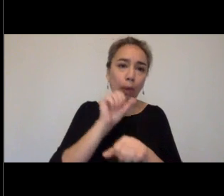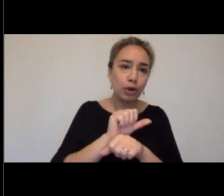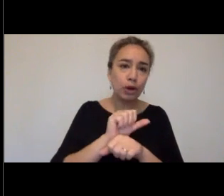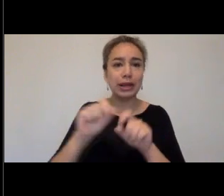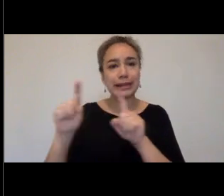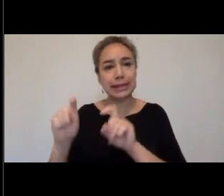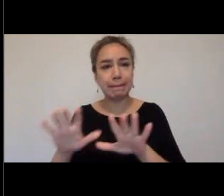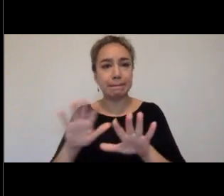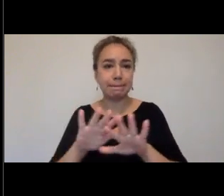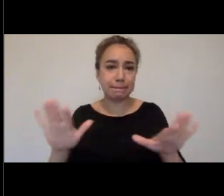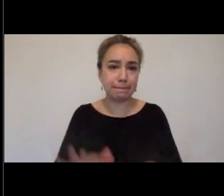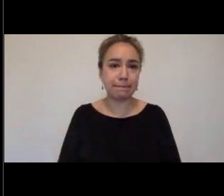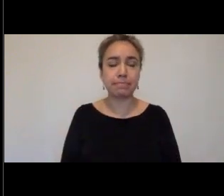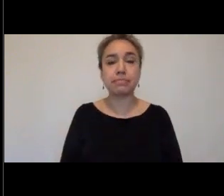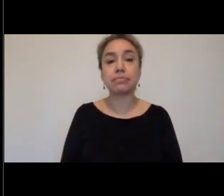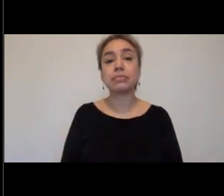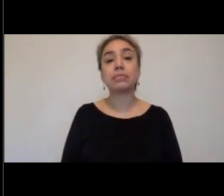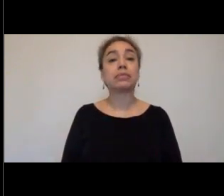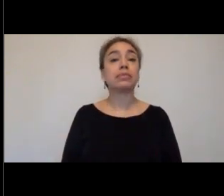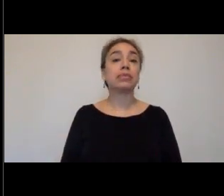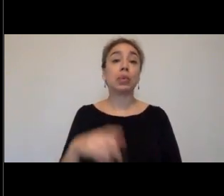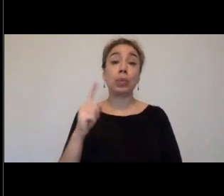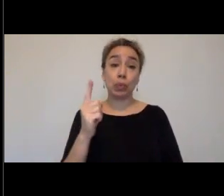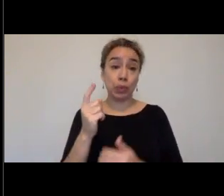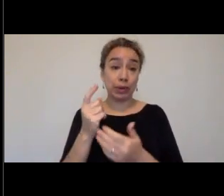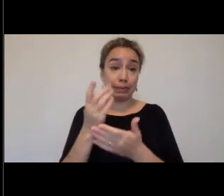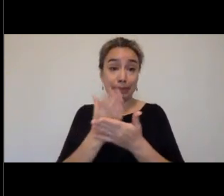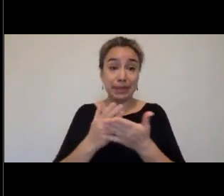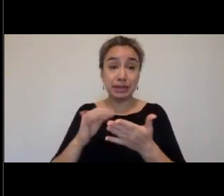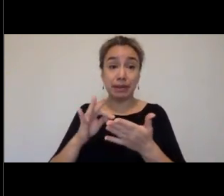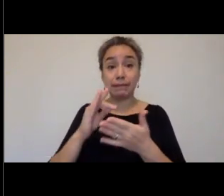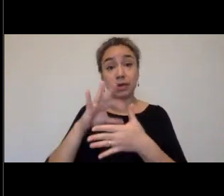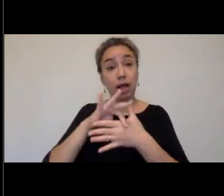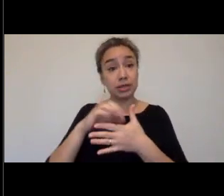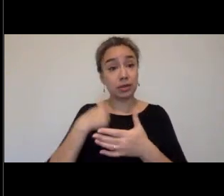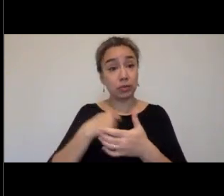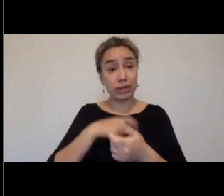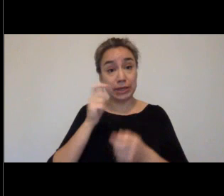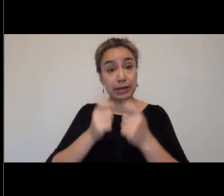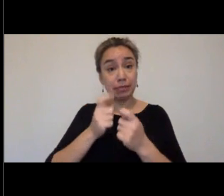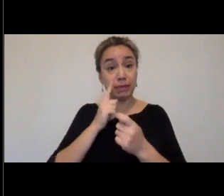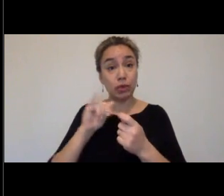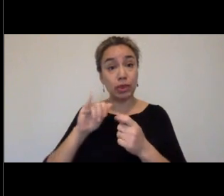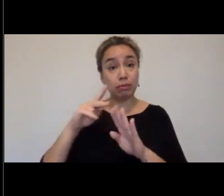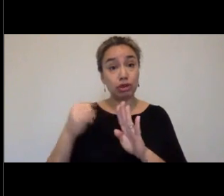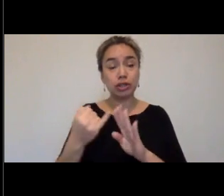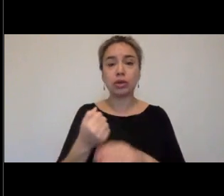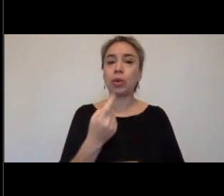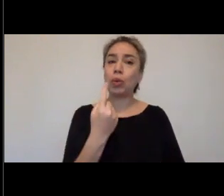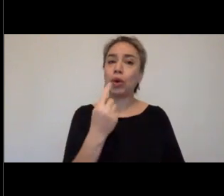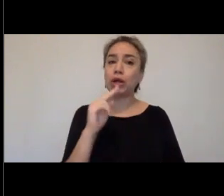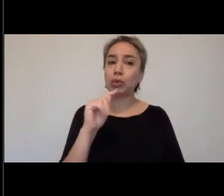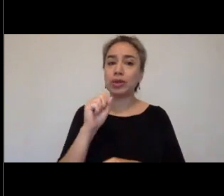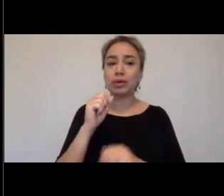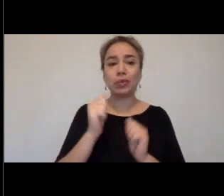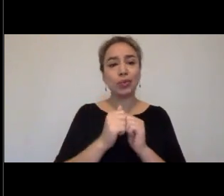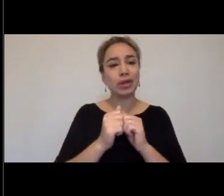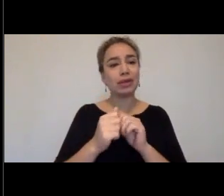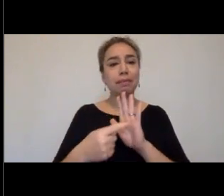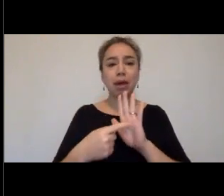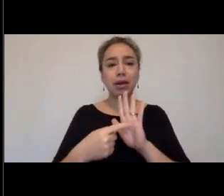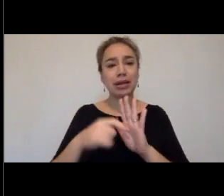So one of the first pieces of course content we adapted to this project was in the unit on modeling vowel acoustics.